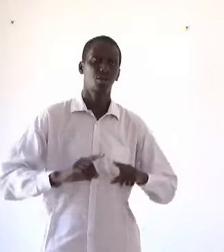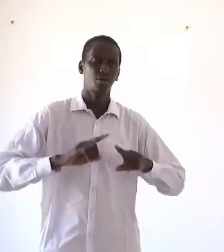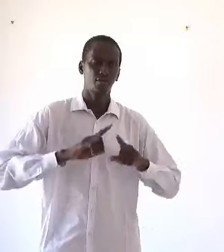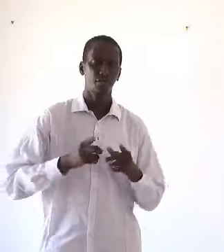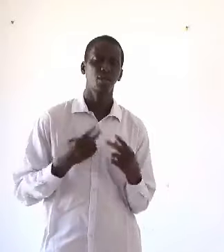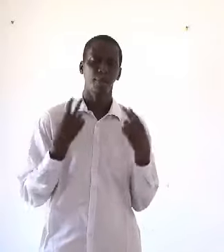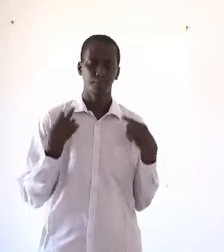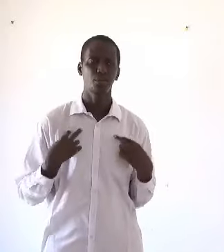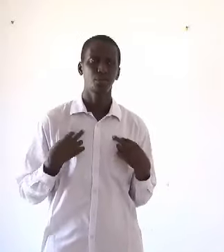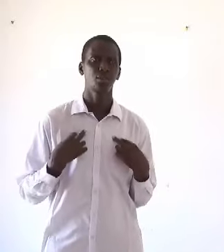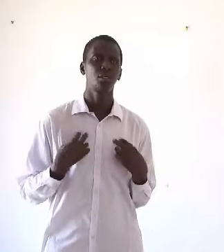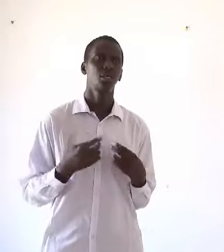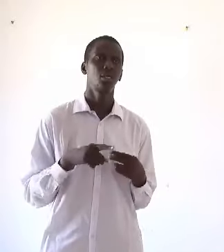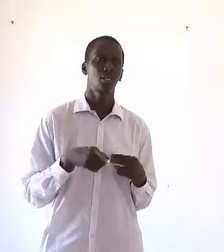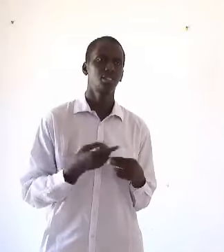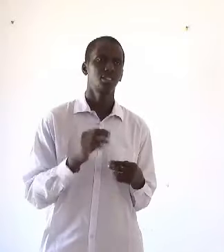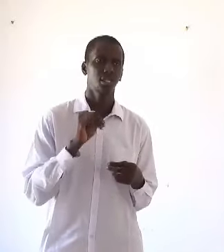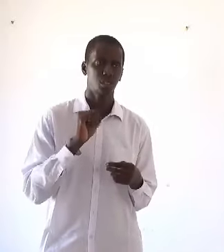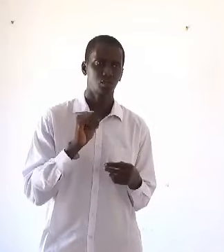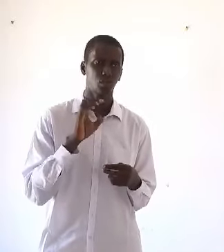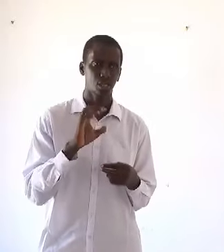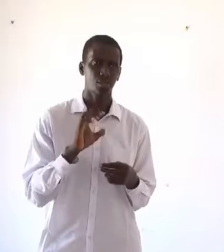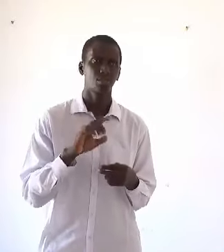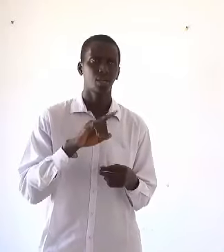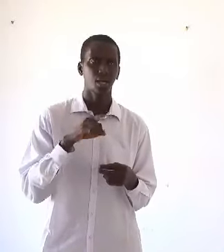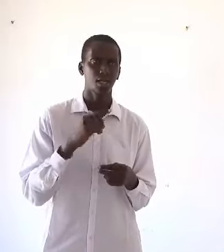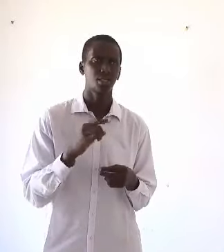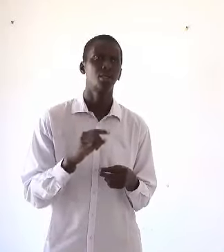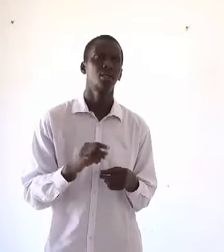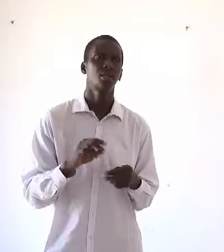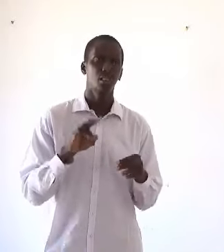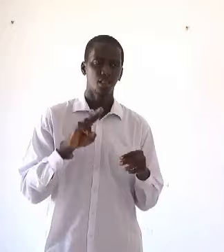endocrine and the nervous system.